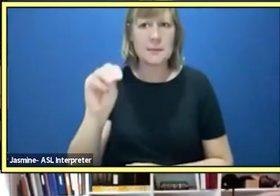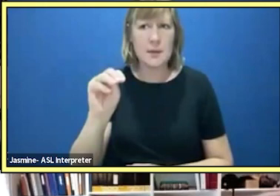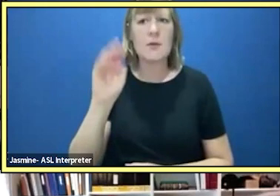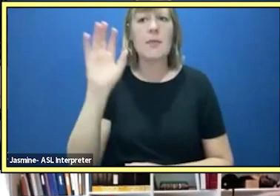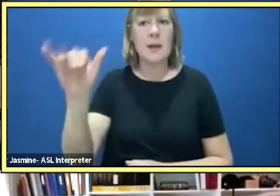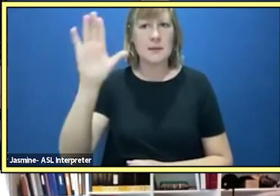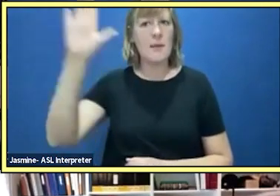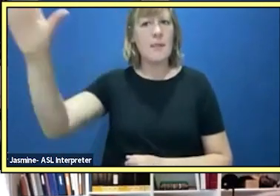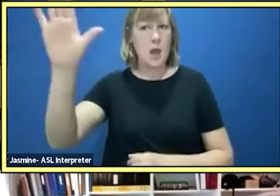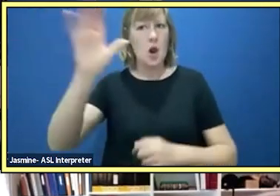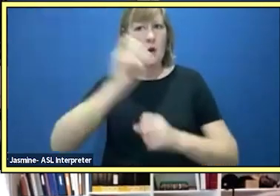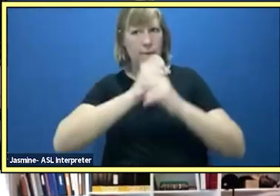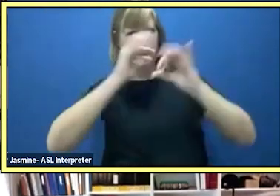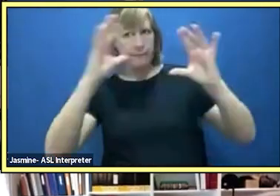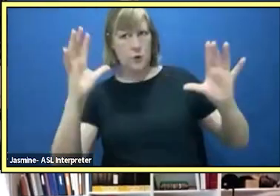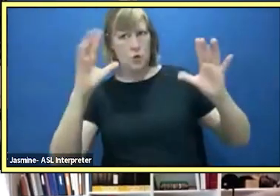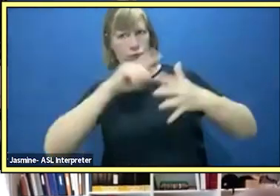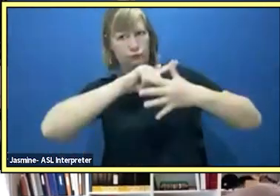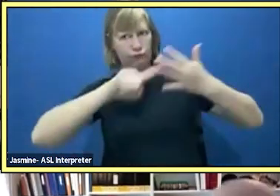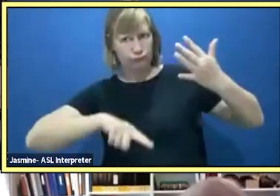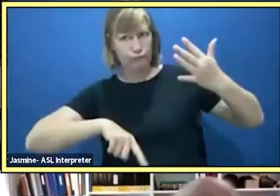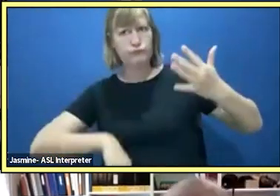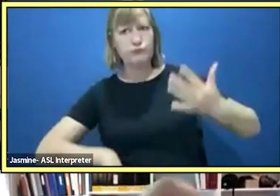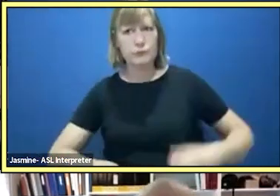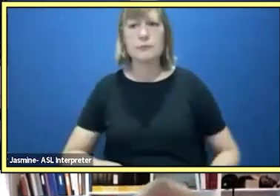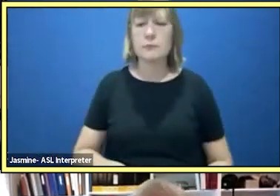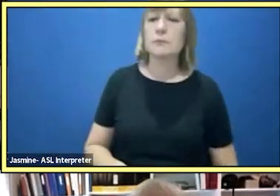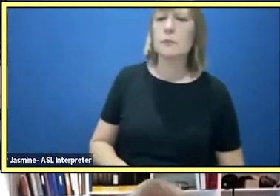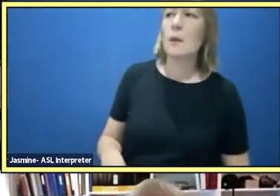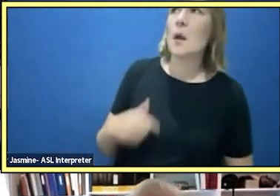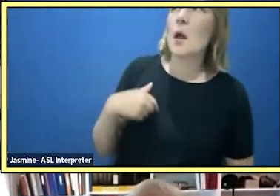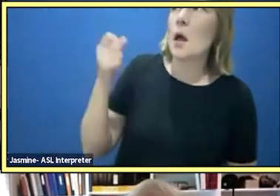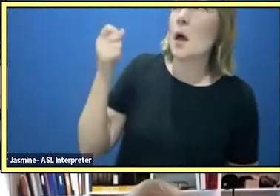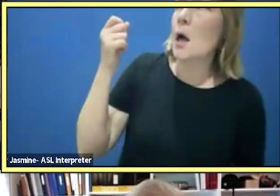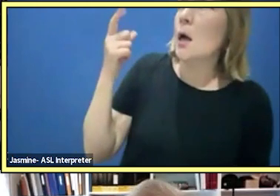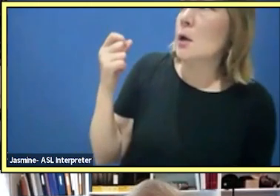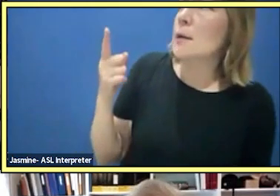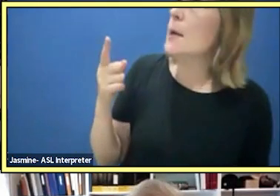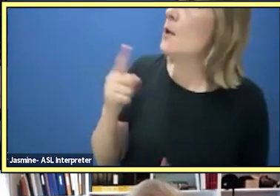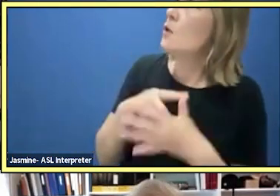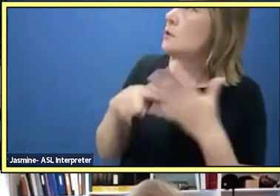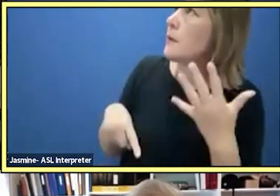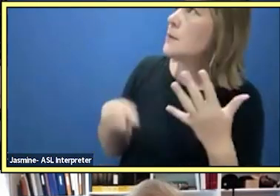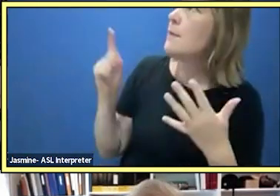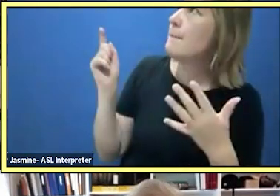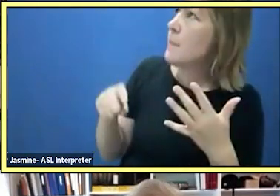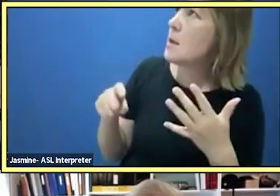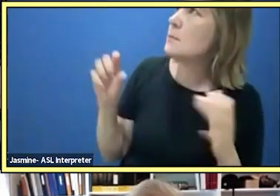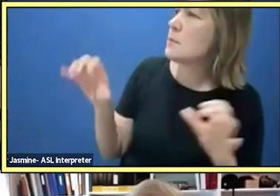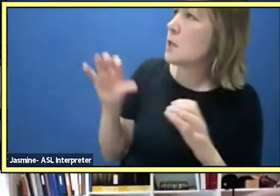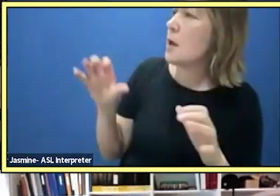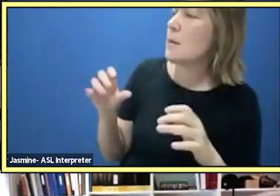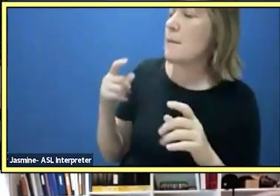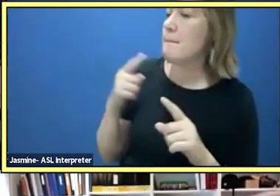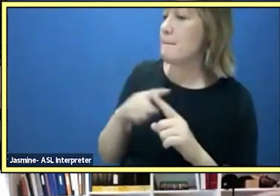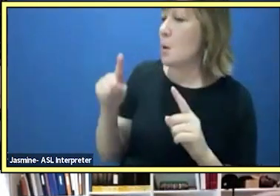So one person has to do, I understand that all four of those things have to be done. So one person doesn't necessarily have to do